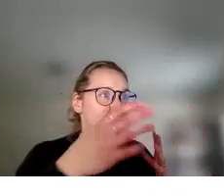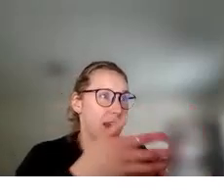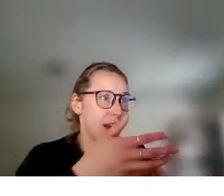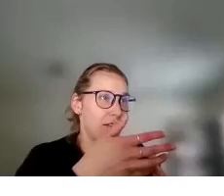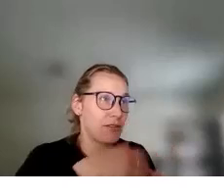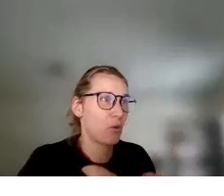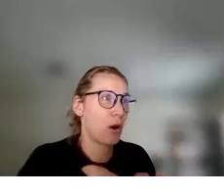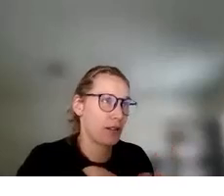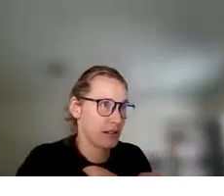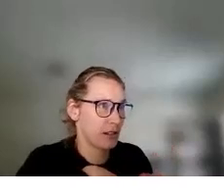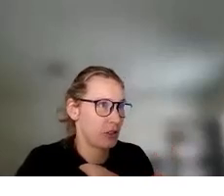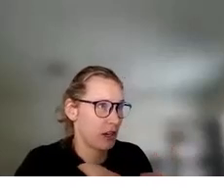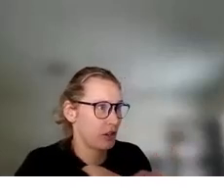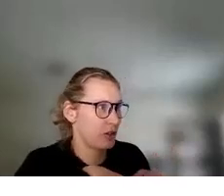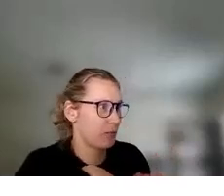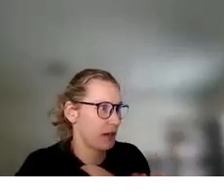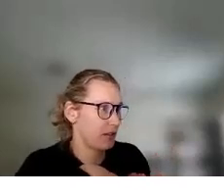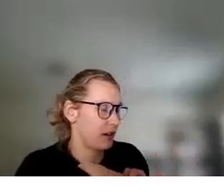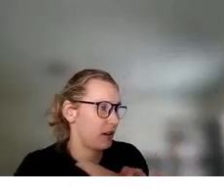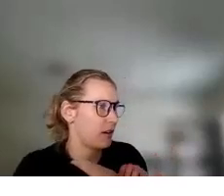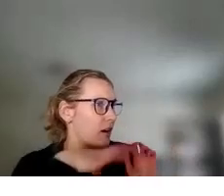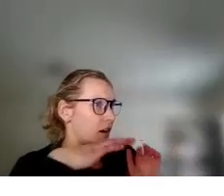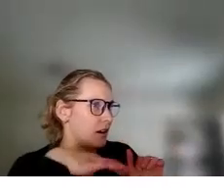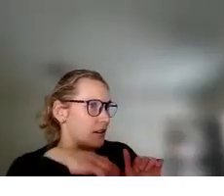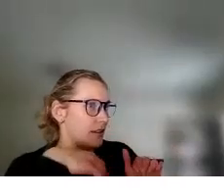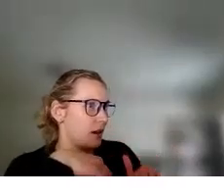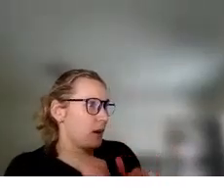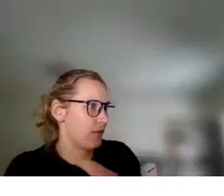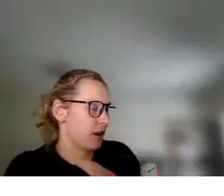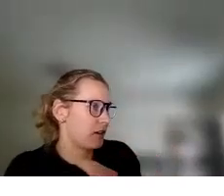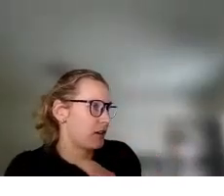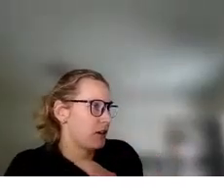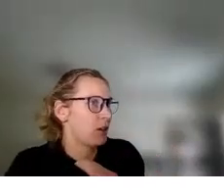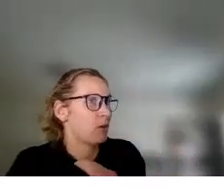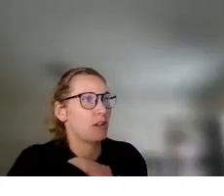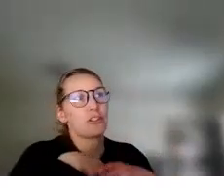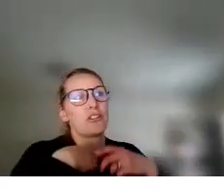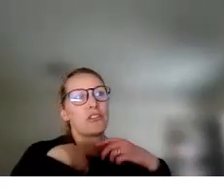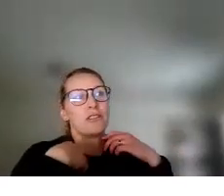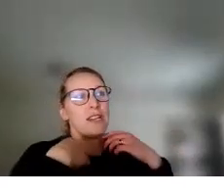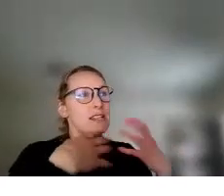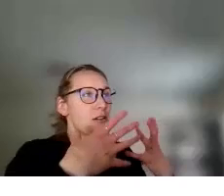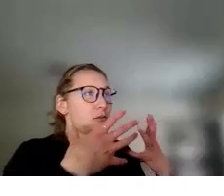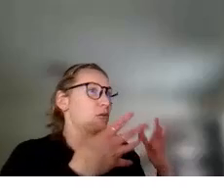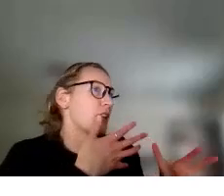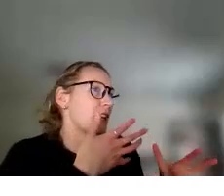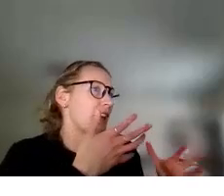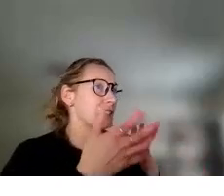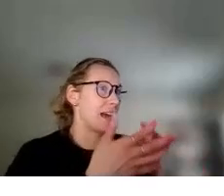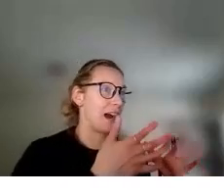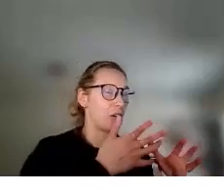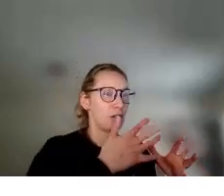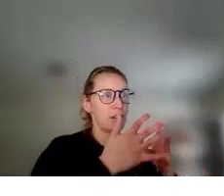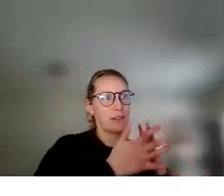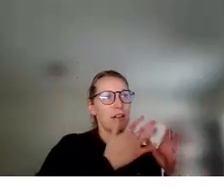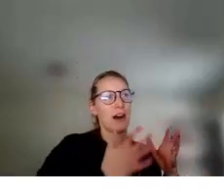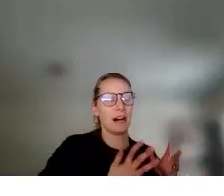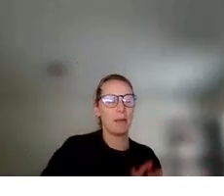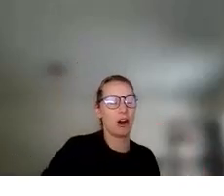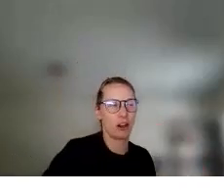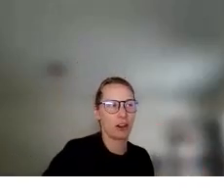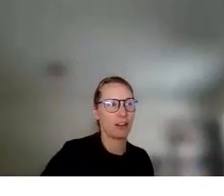will only have the wellness education benefit on that waiver, which isn't really